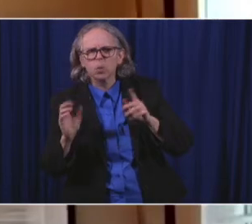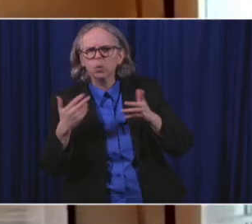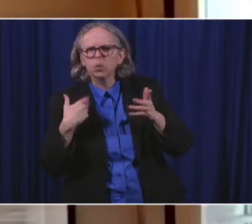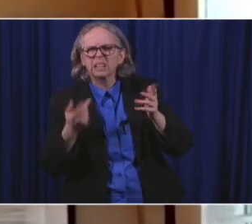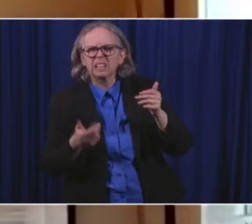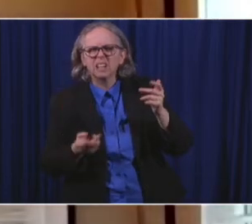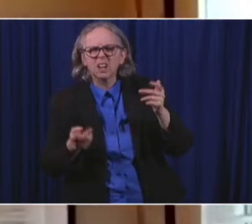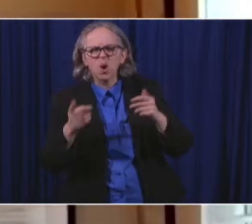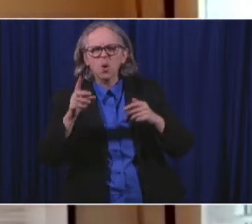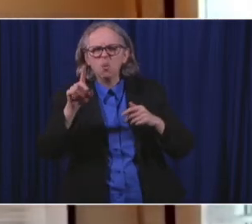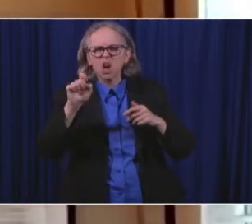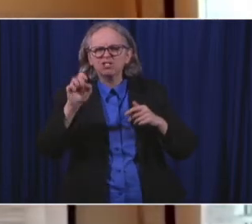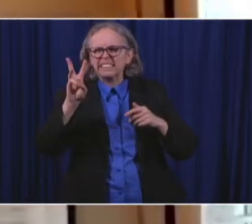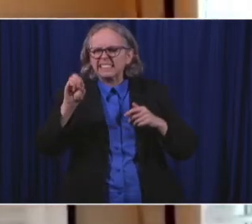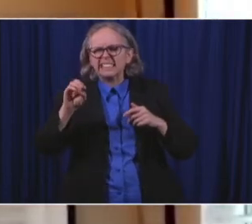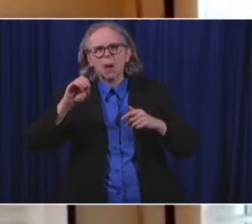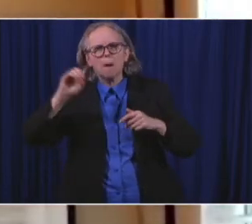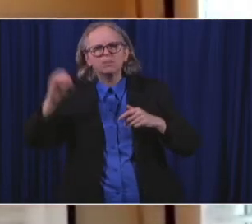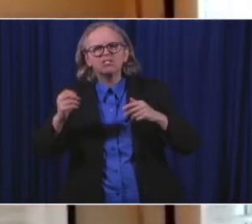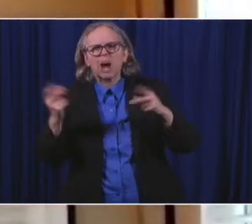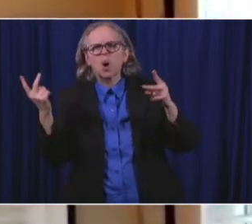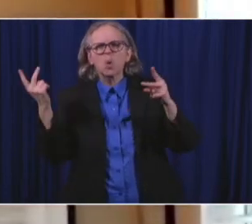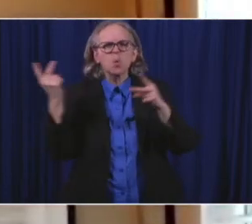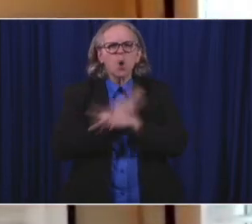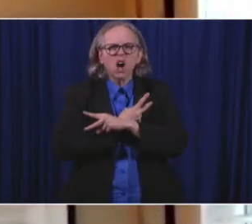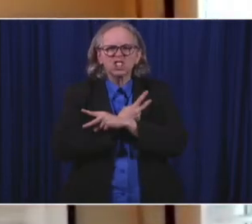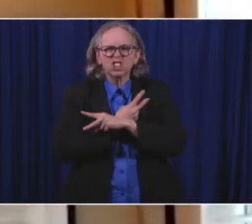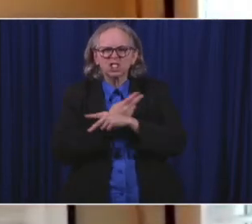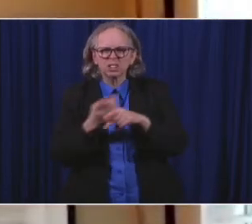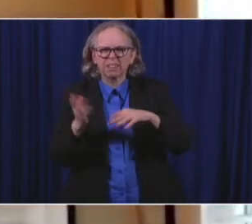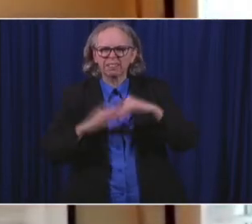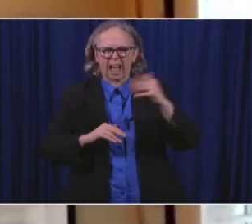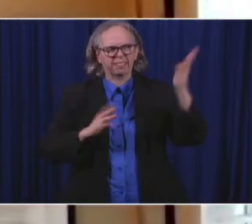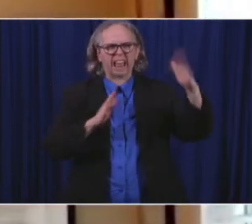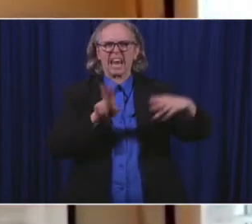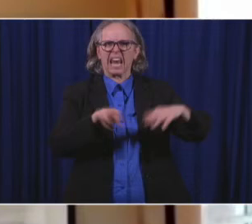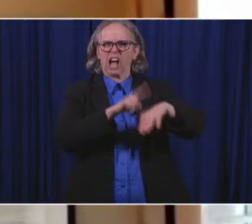that national map that shows the